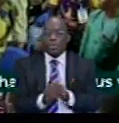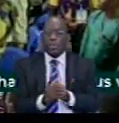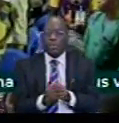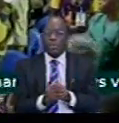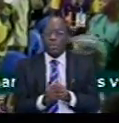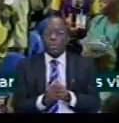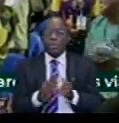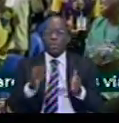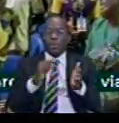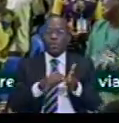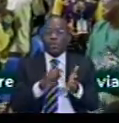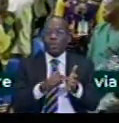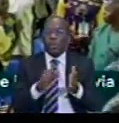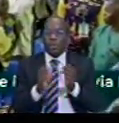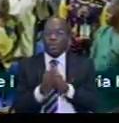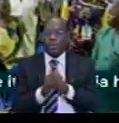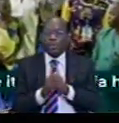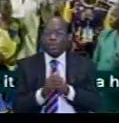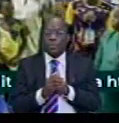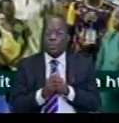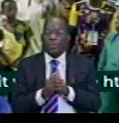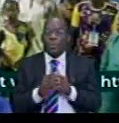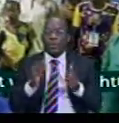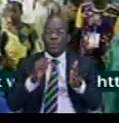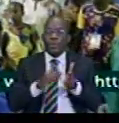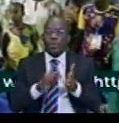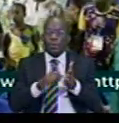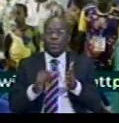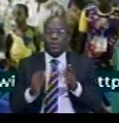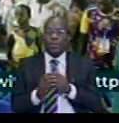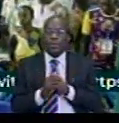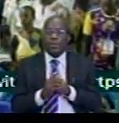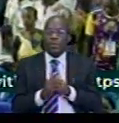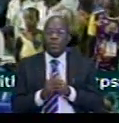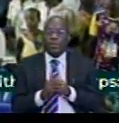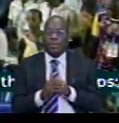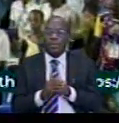Yes, verify. Check up.